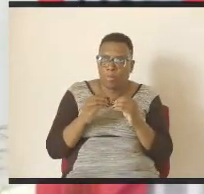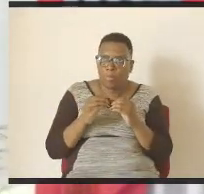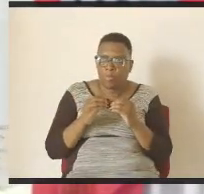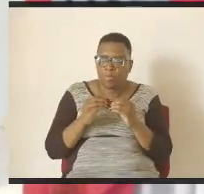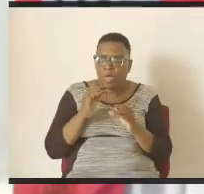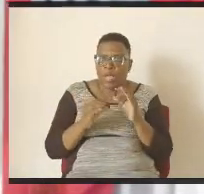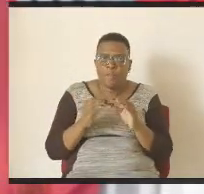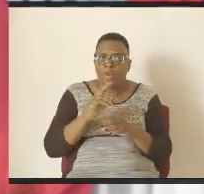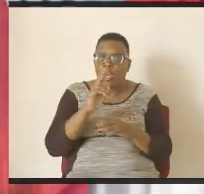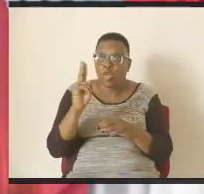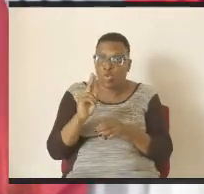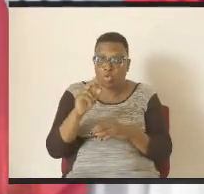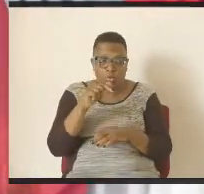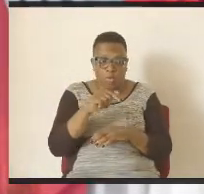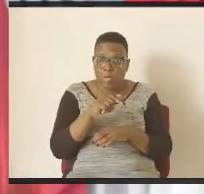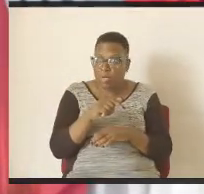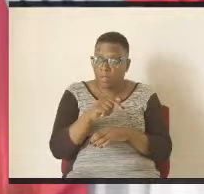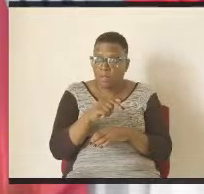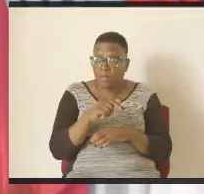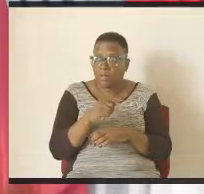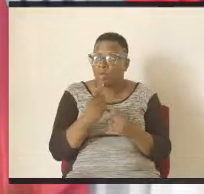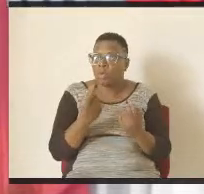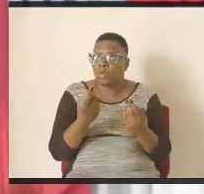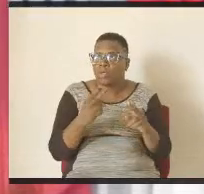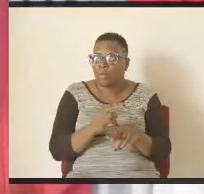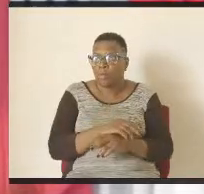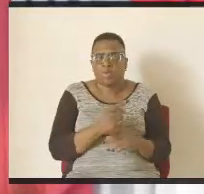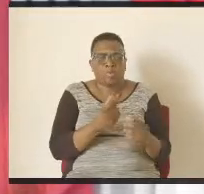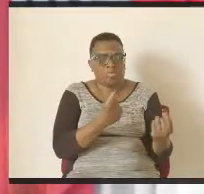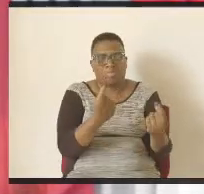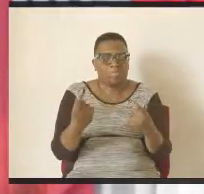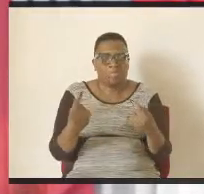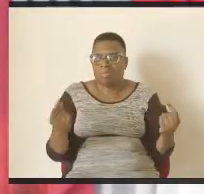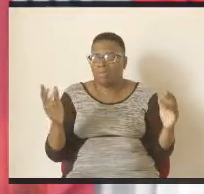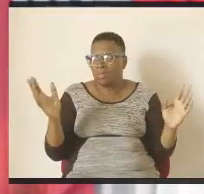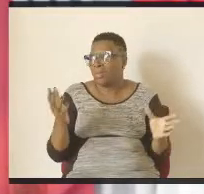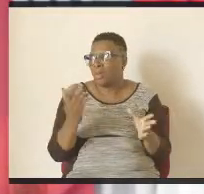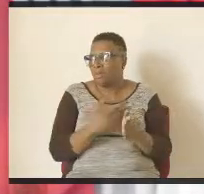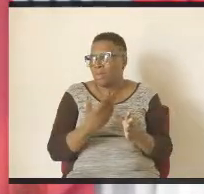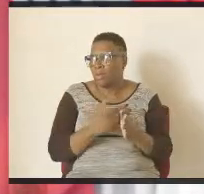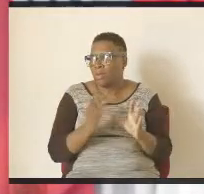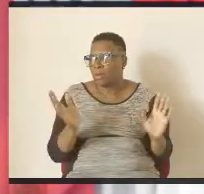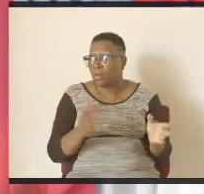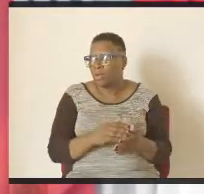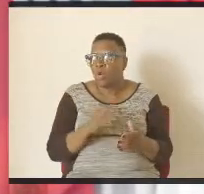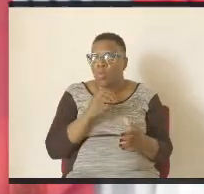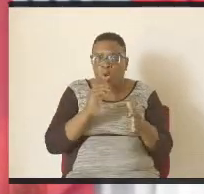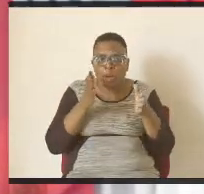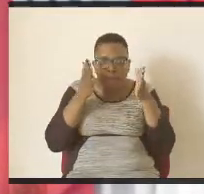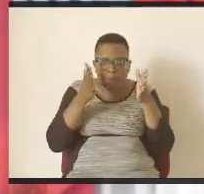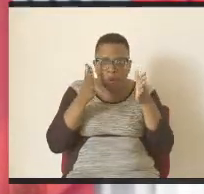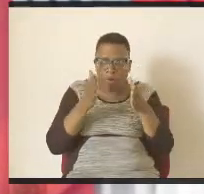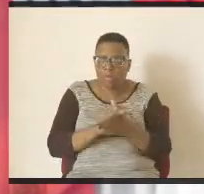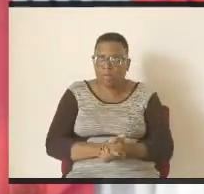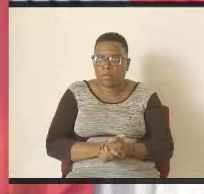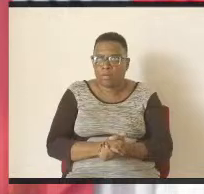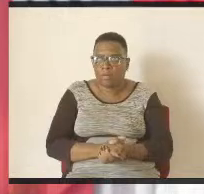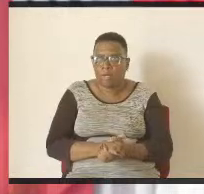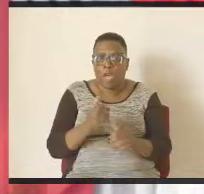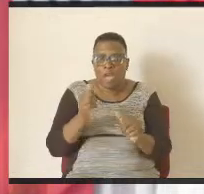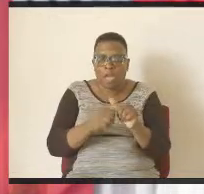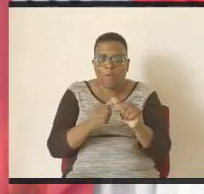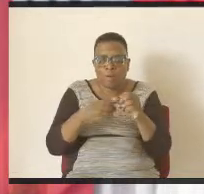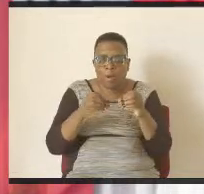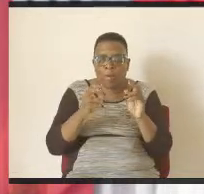used to this, I'm going to do more. And every opportunity I get, I'm going to maximize it. Because I realize